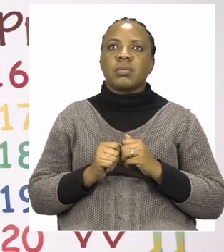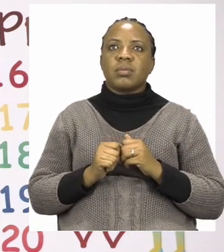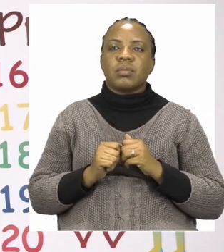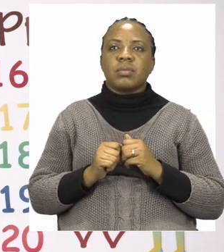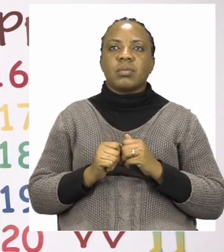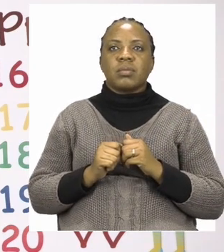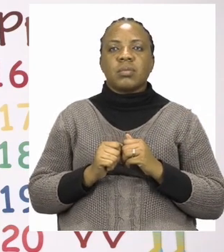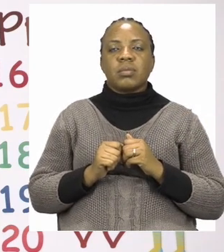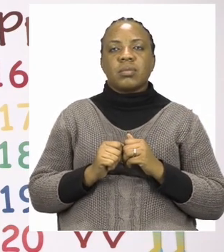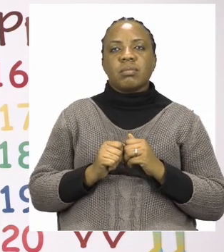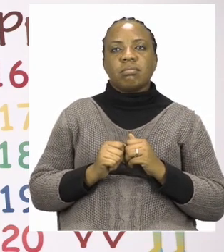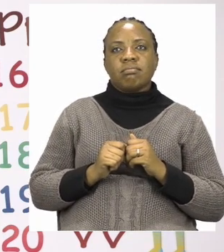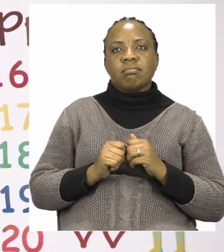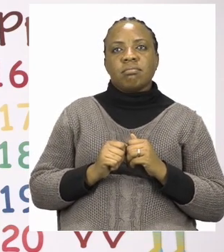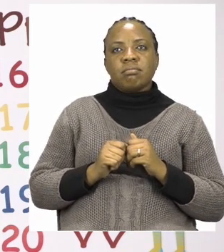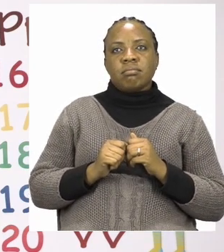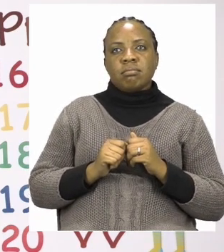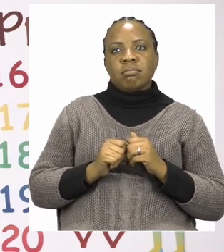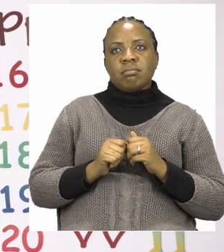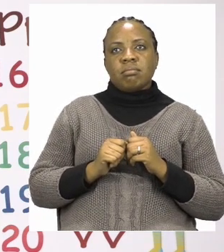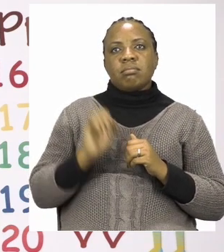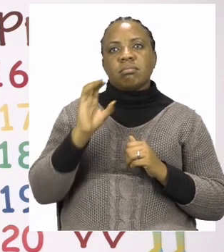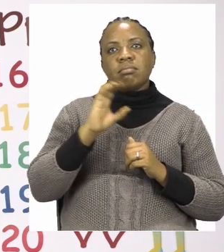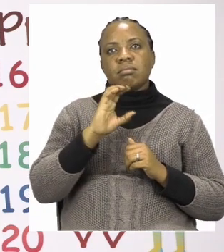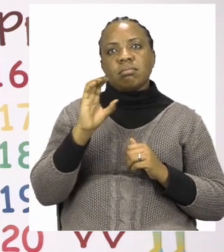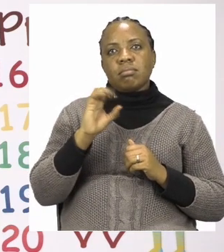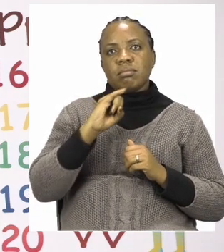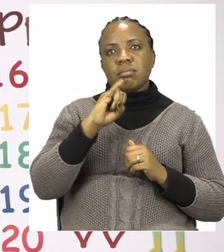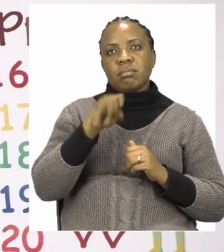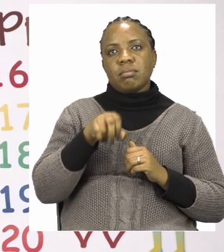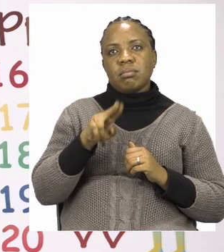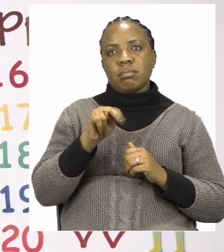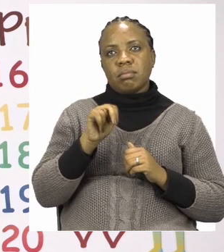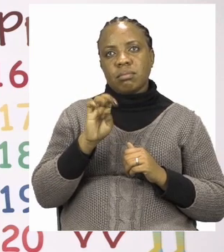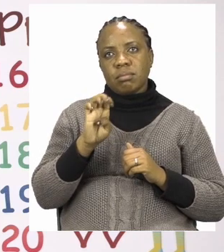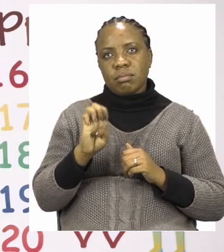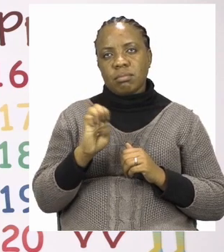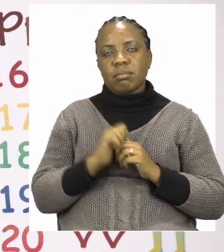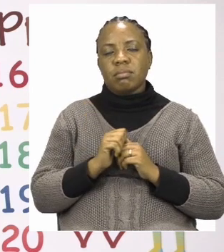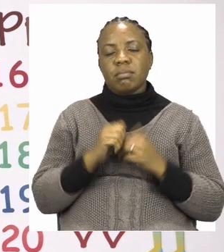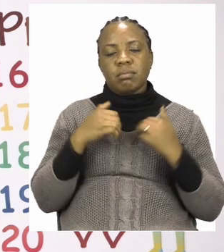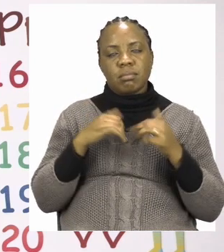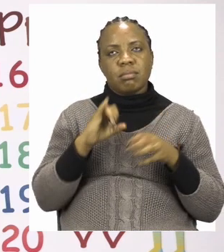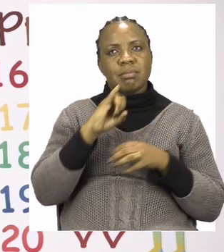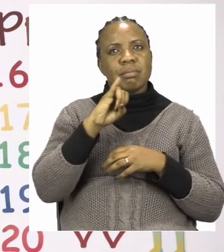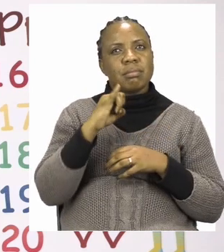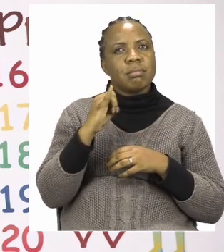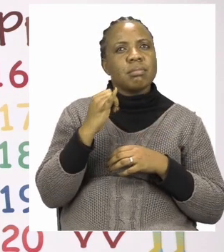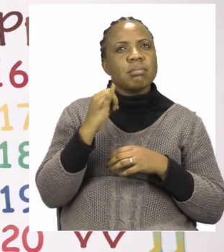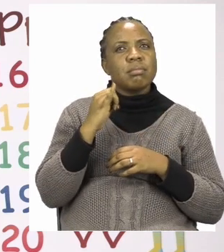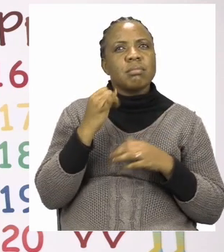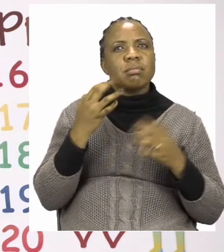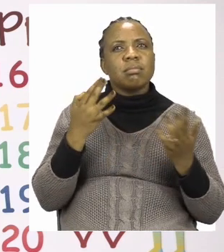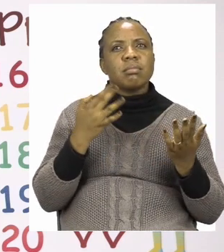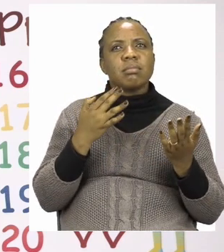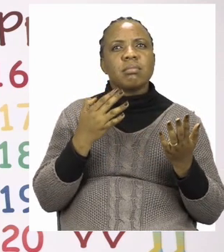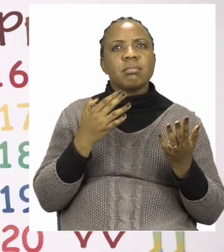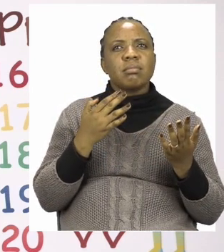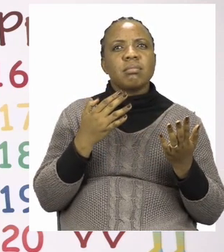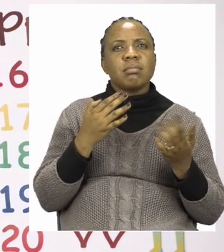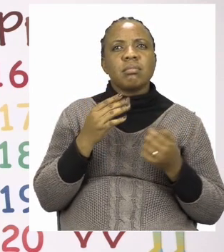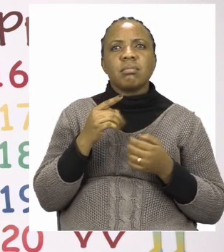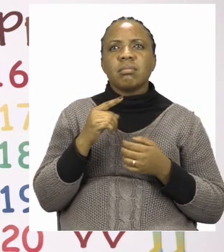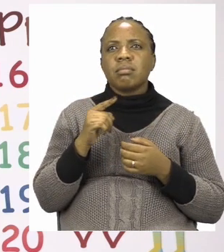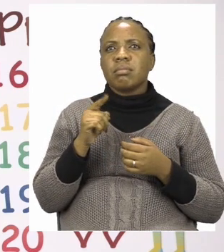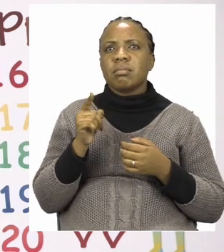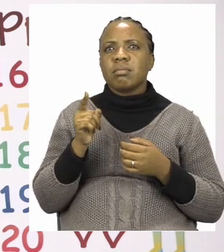word June. June starts with a J. So I'm going to underline my J and then look for all the